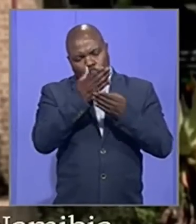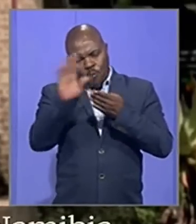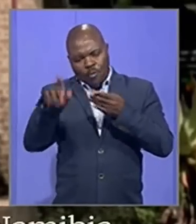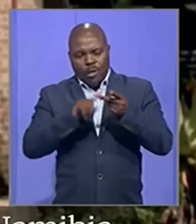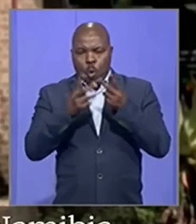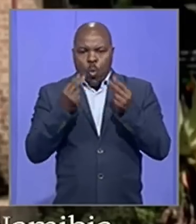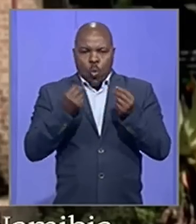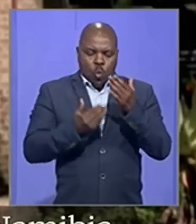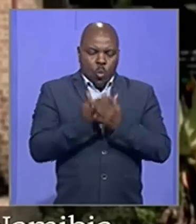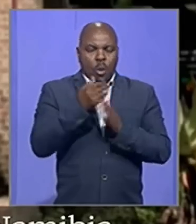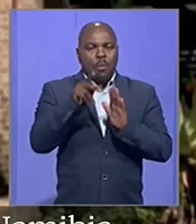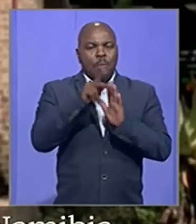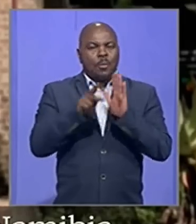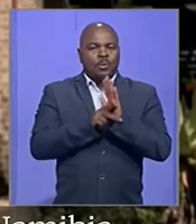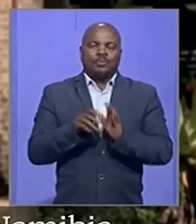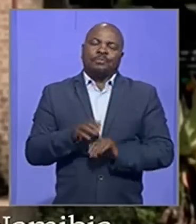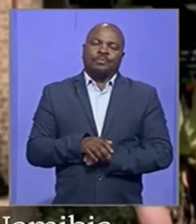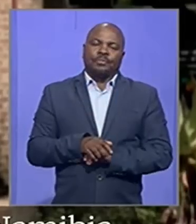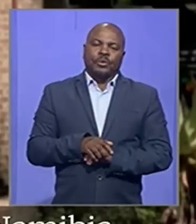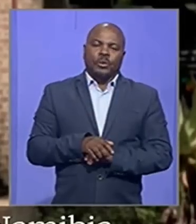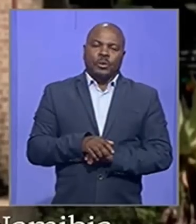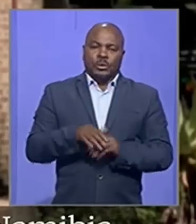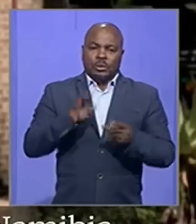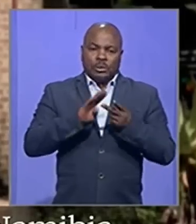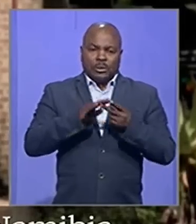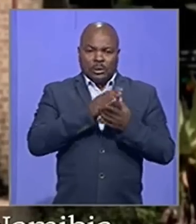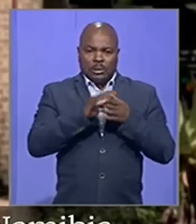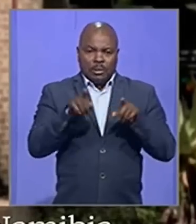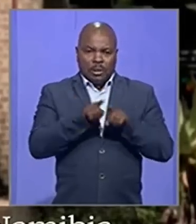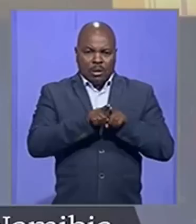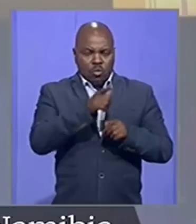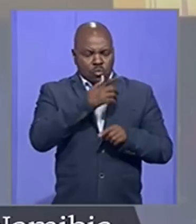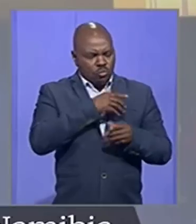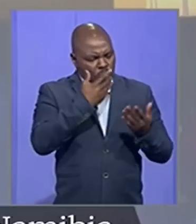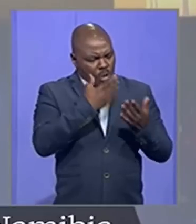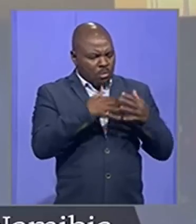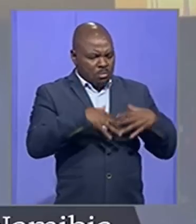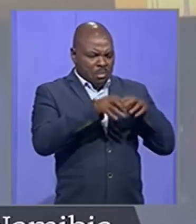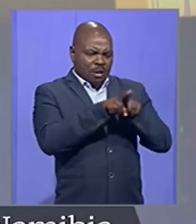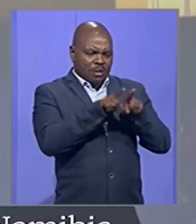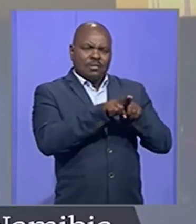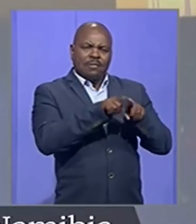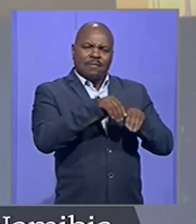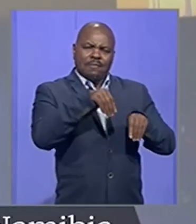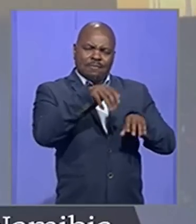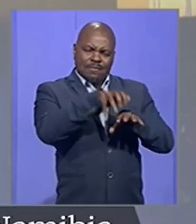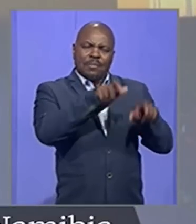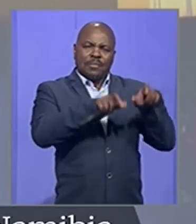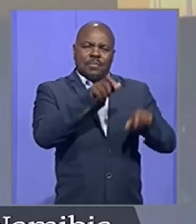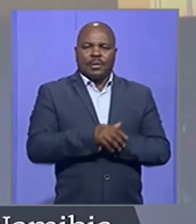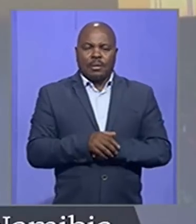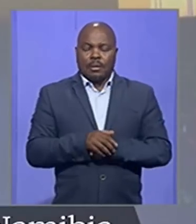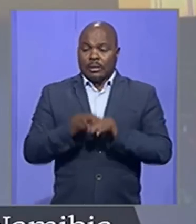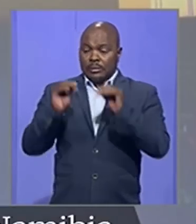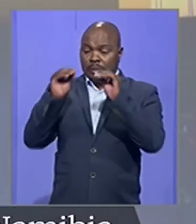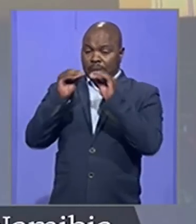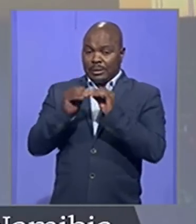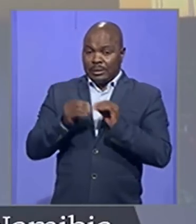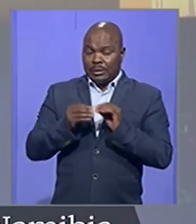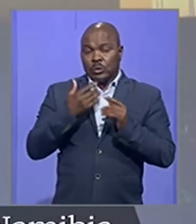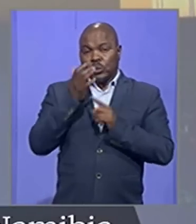We need to excite the farmers again to say, but invest in your mind as a farmer and be a farmer. Mo nakong e nngwe dipalopalo tsa bošweng di bontsha fa batho